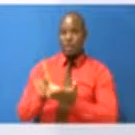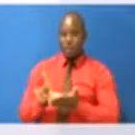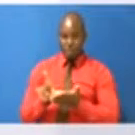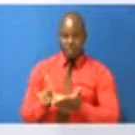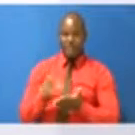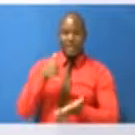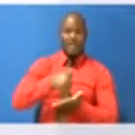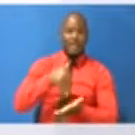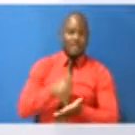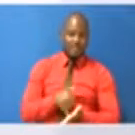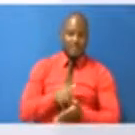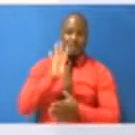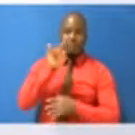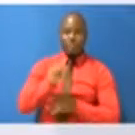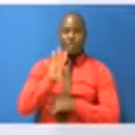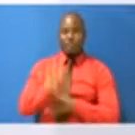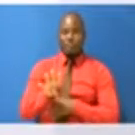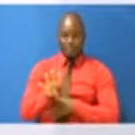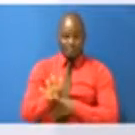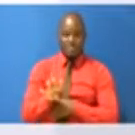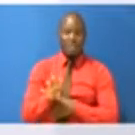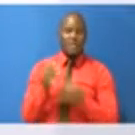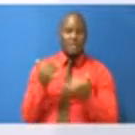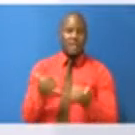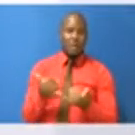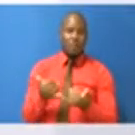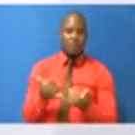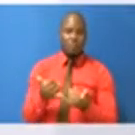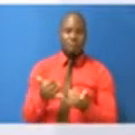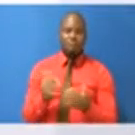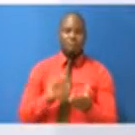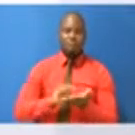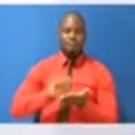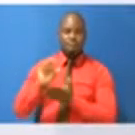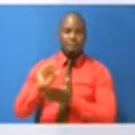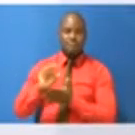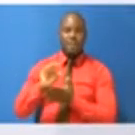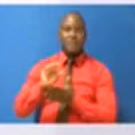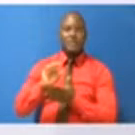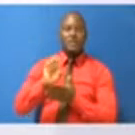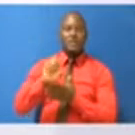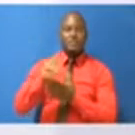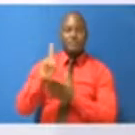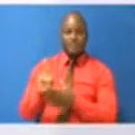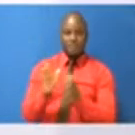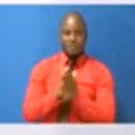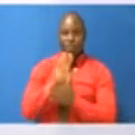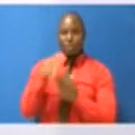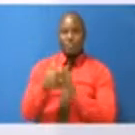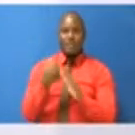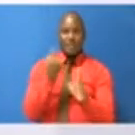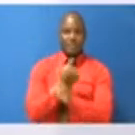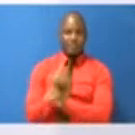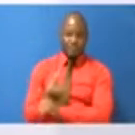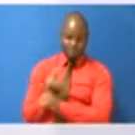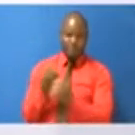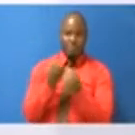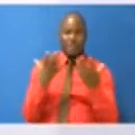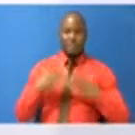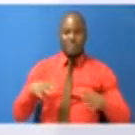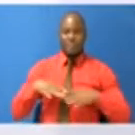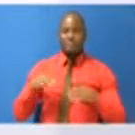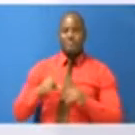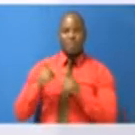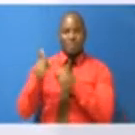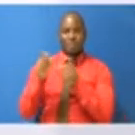including even the 4.4 that is owed now you know to kcb and many of these other instruments we've gotten into a lot of them can be